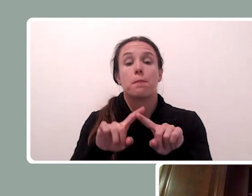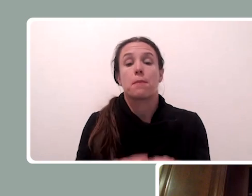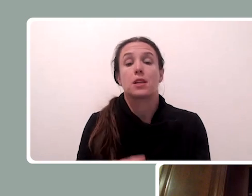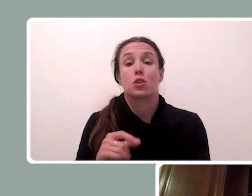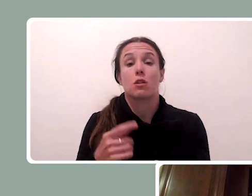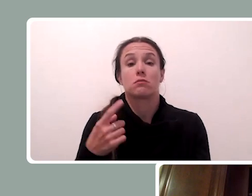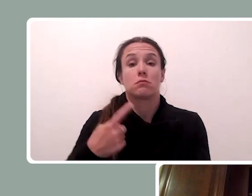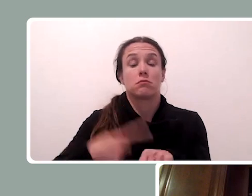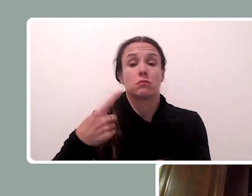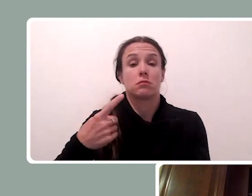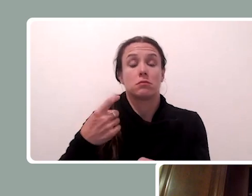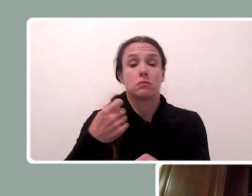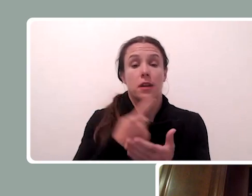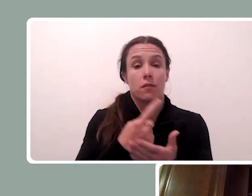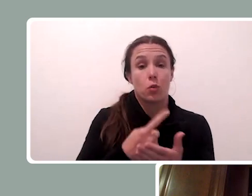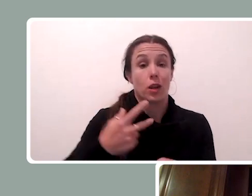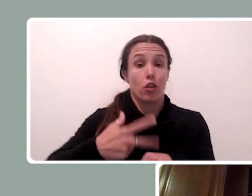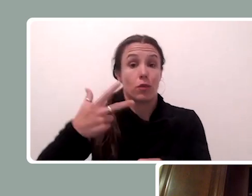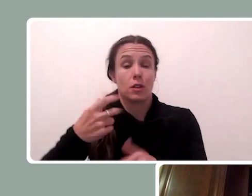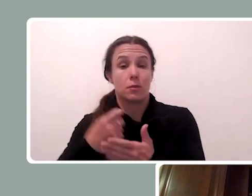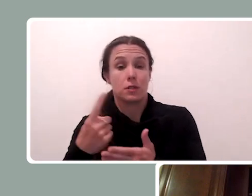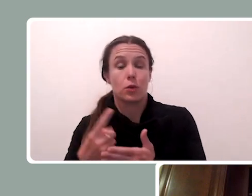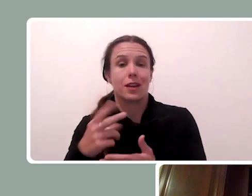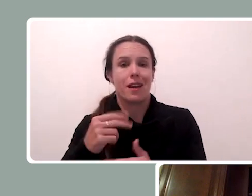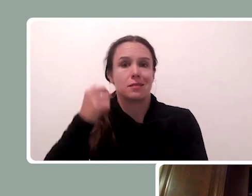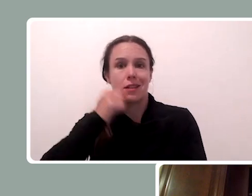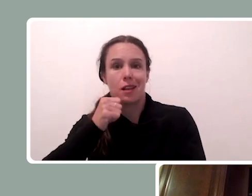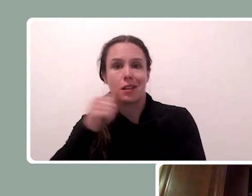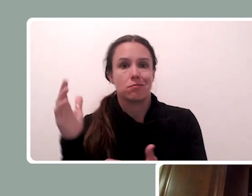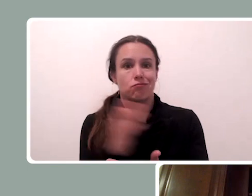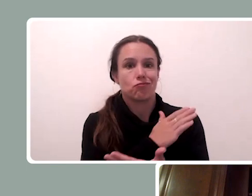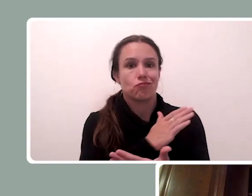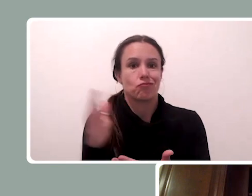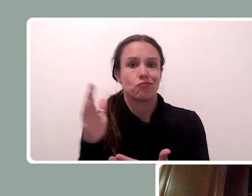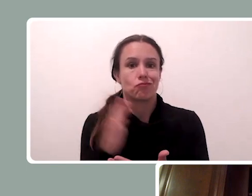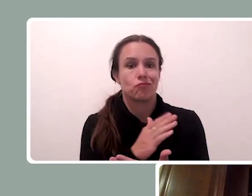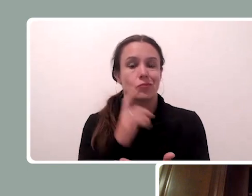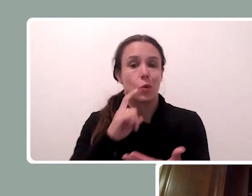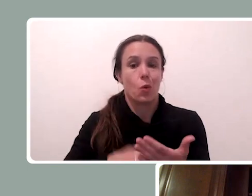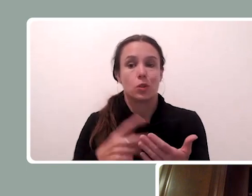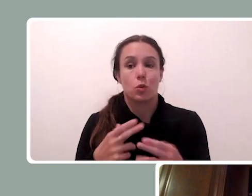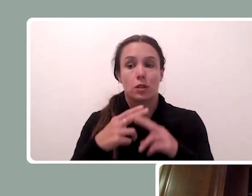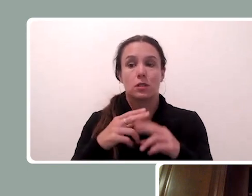week, 3 times a week, and daily. And what they saw was that the